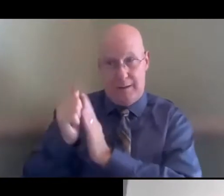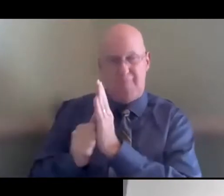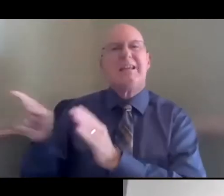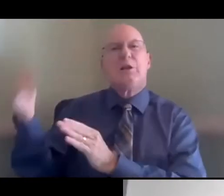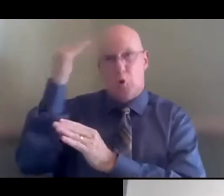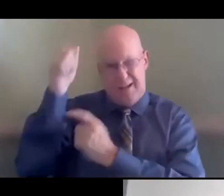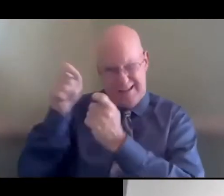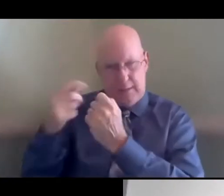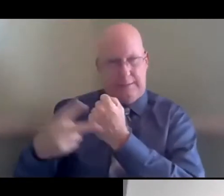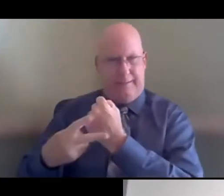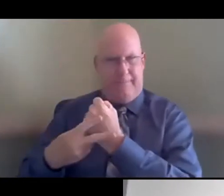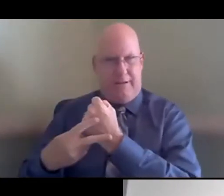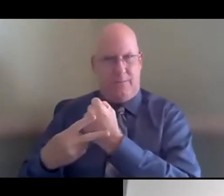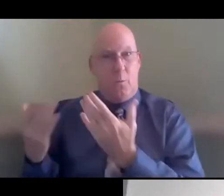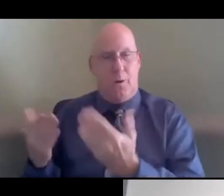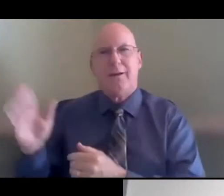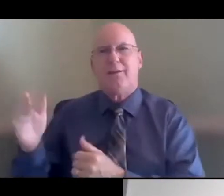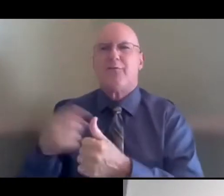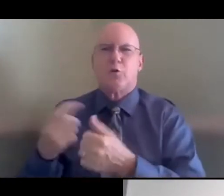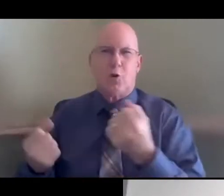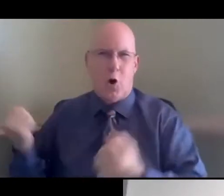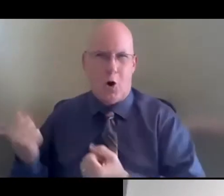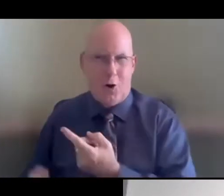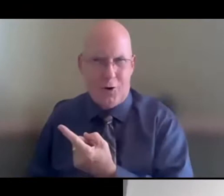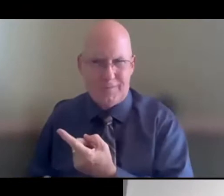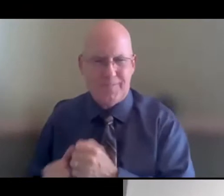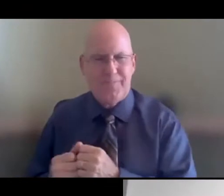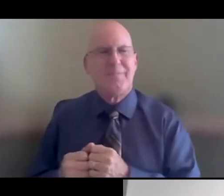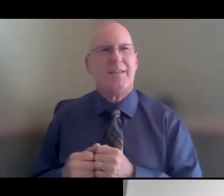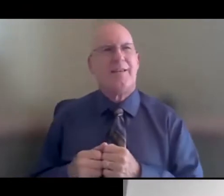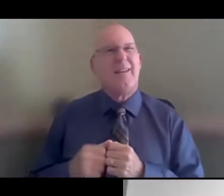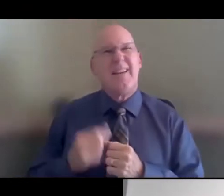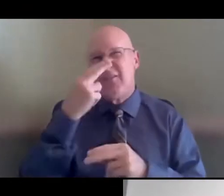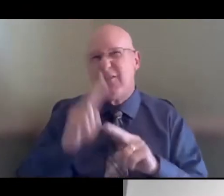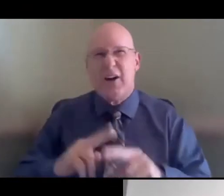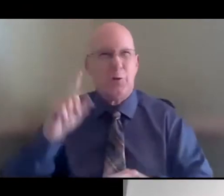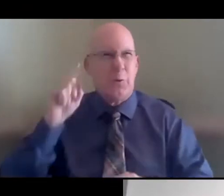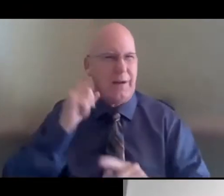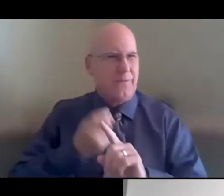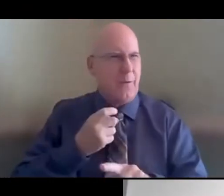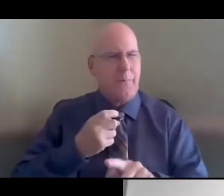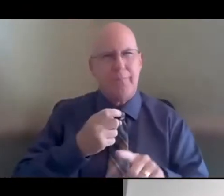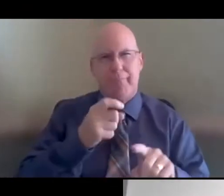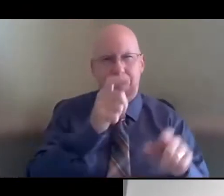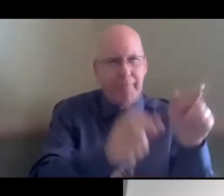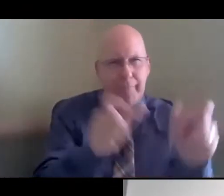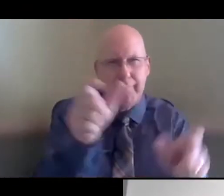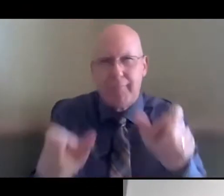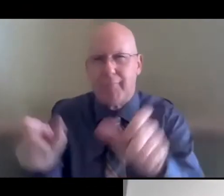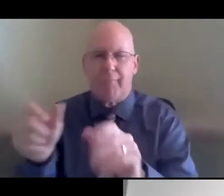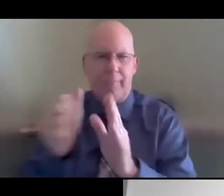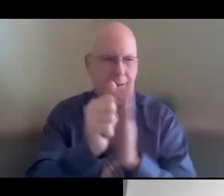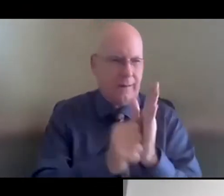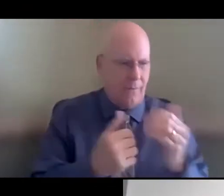saving for, and that was his first car. And so it's always really fun to hear from individuals, whether that be account holders